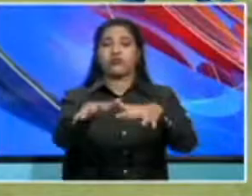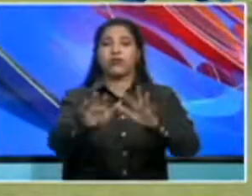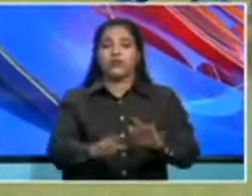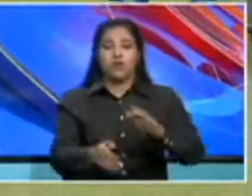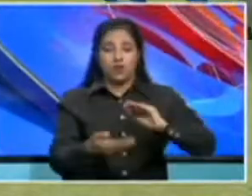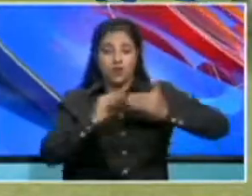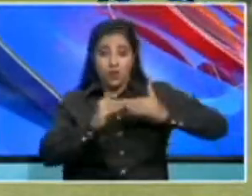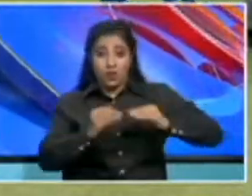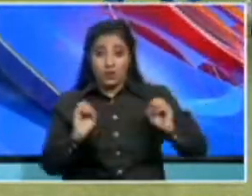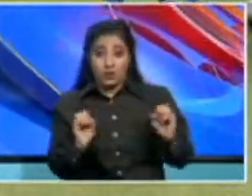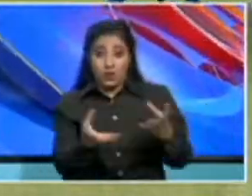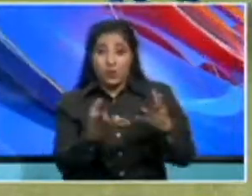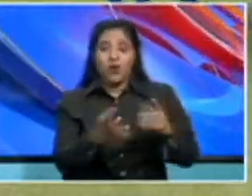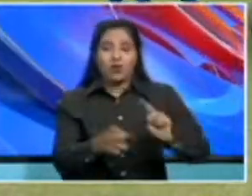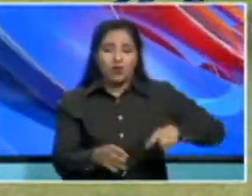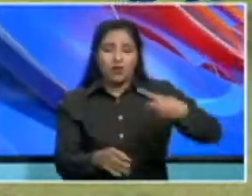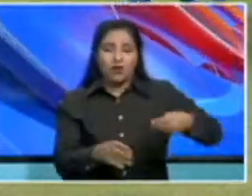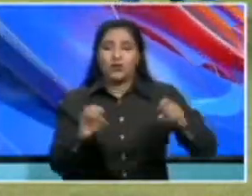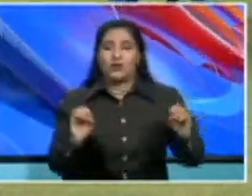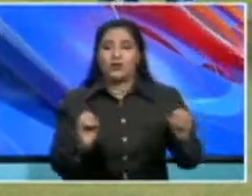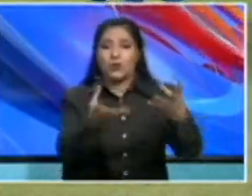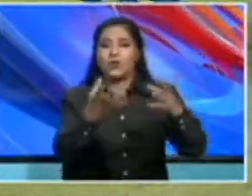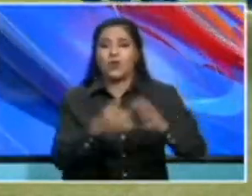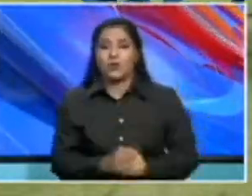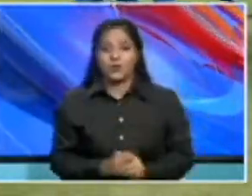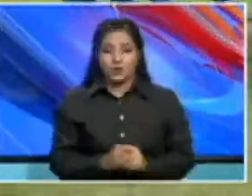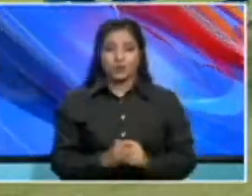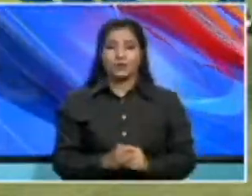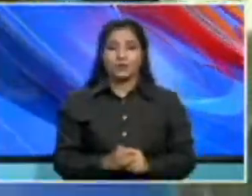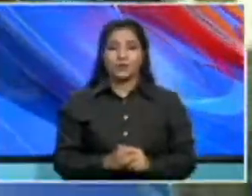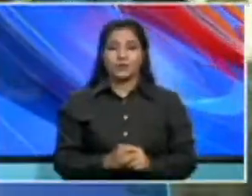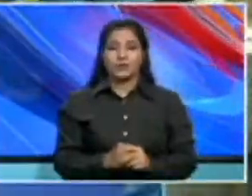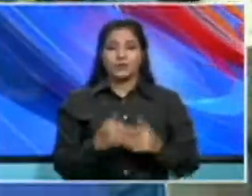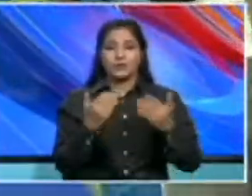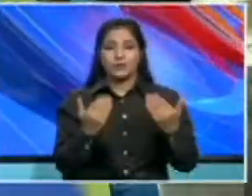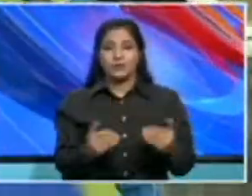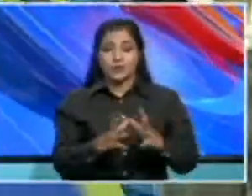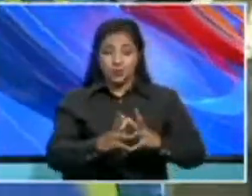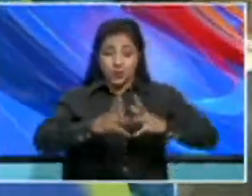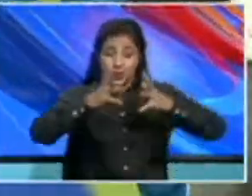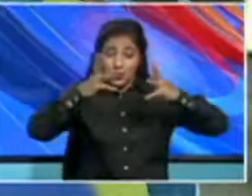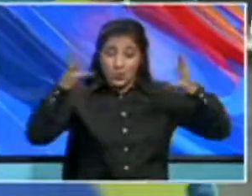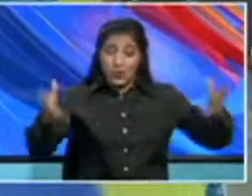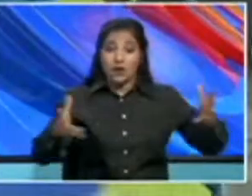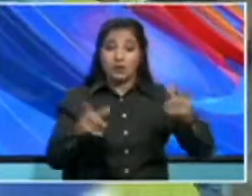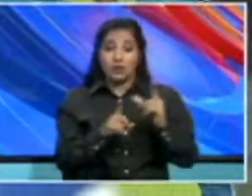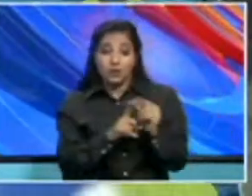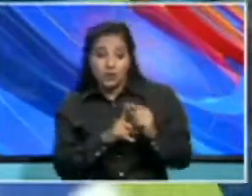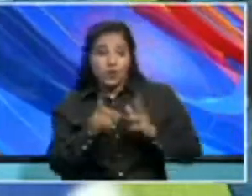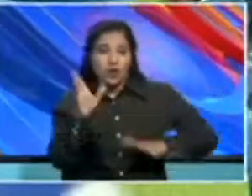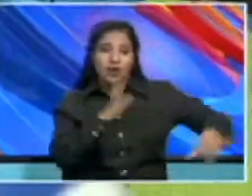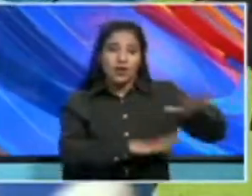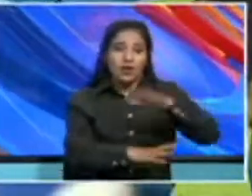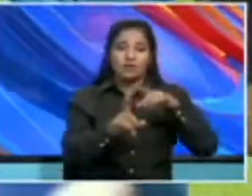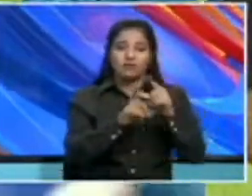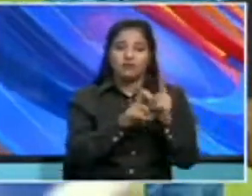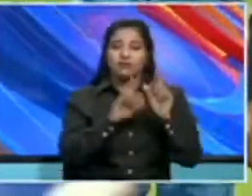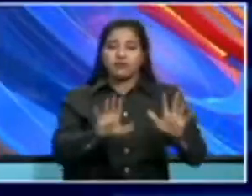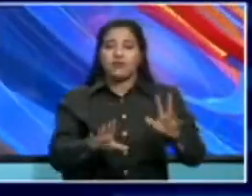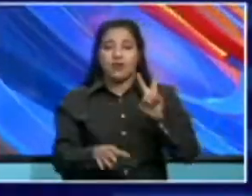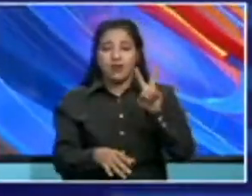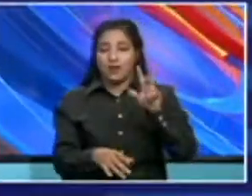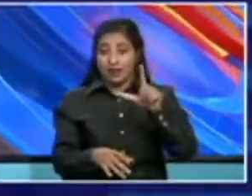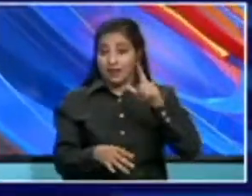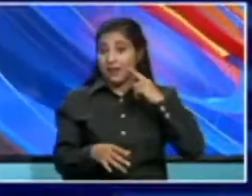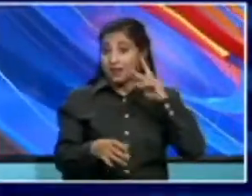competition gets off tomorrow right away, and there will be a lot of action there, which will be covered live on the